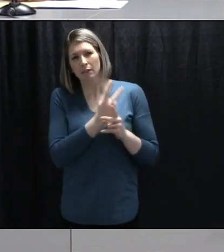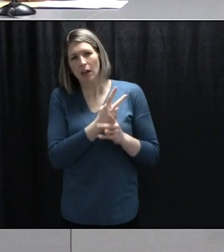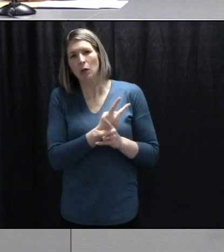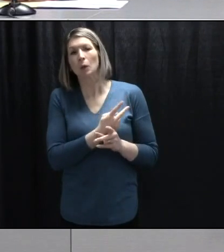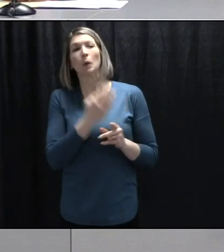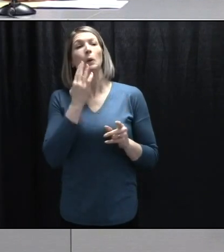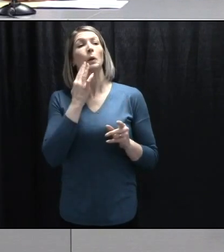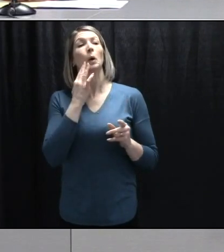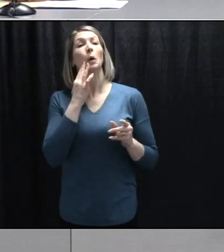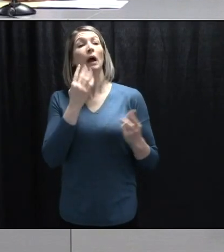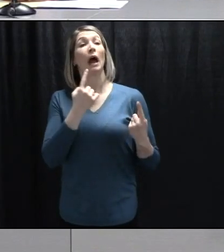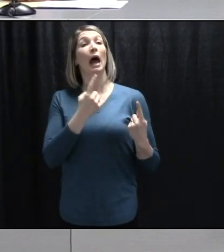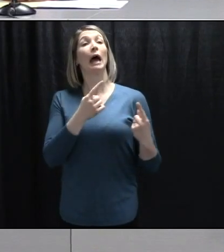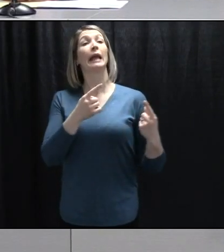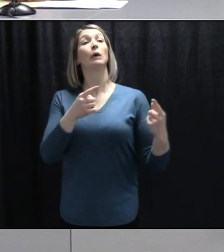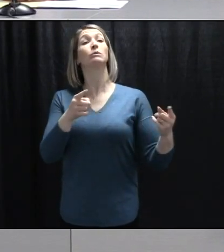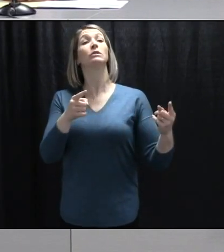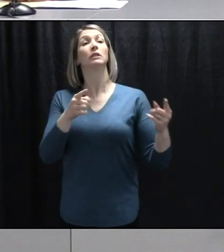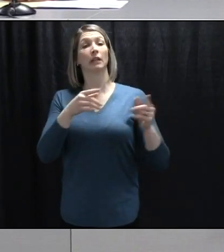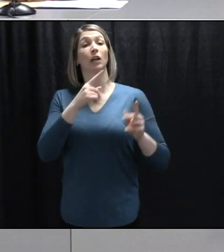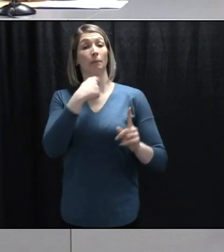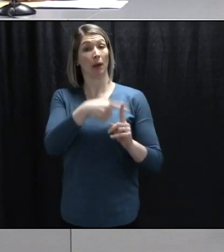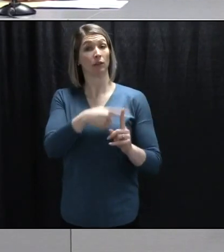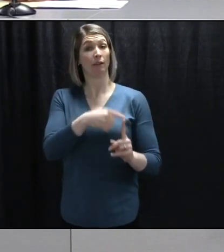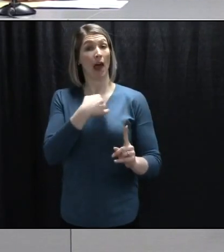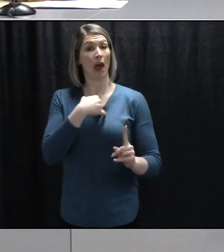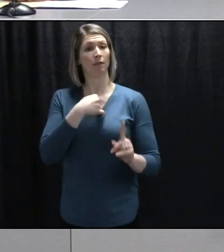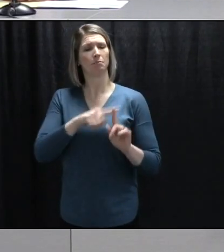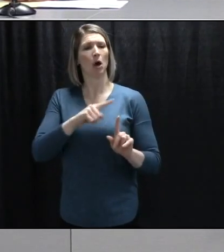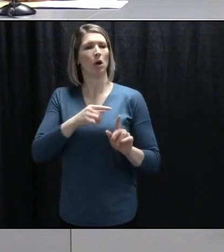when cases are announced, but not when symptoms first appear or when